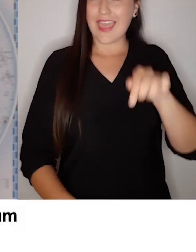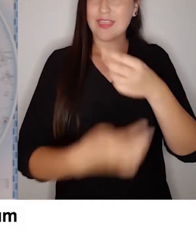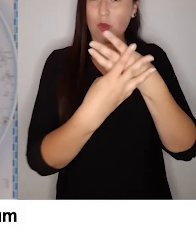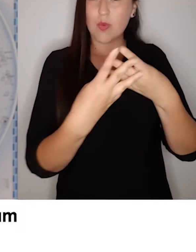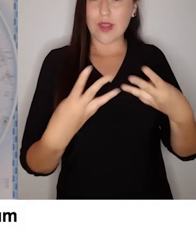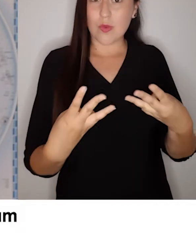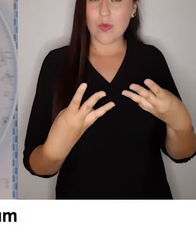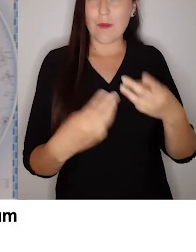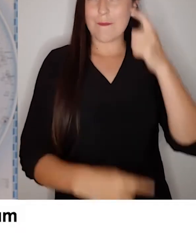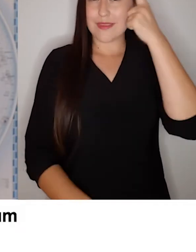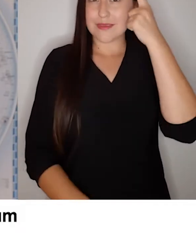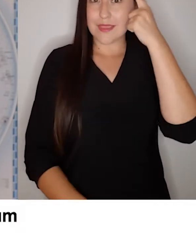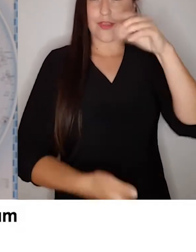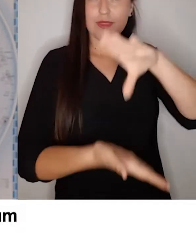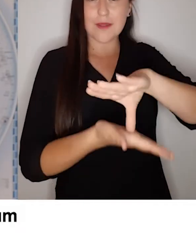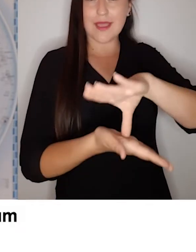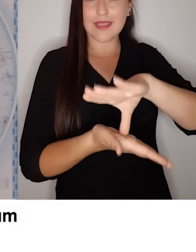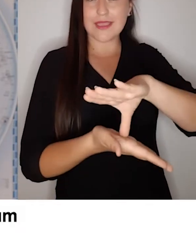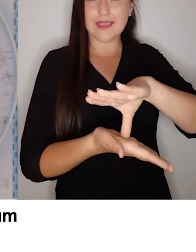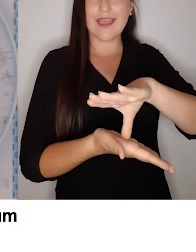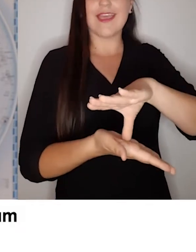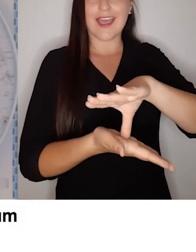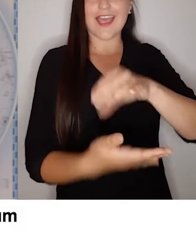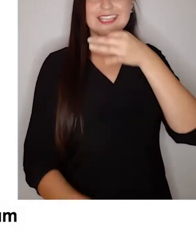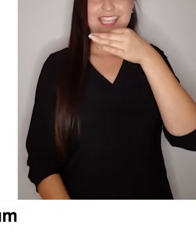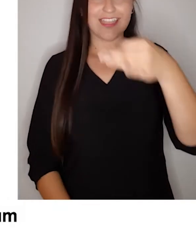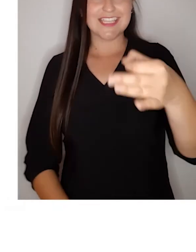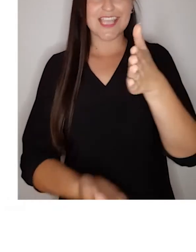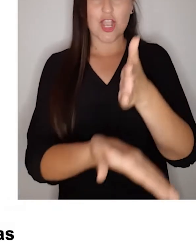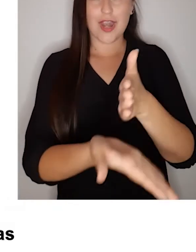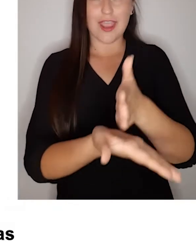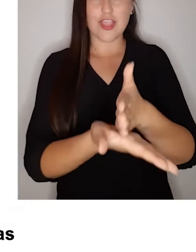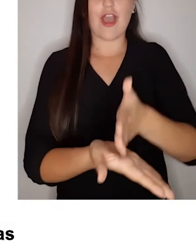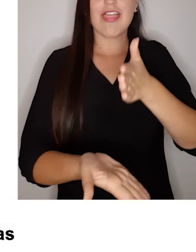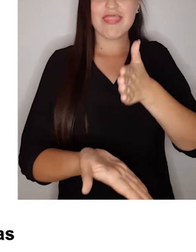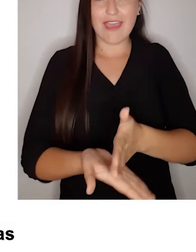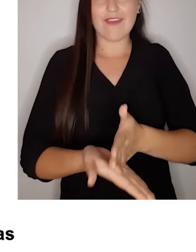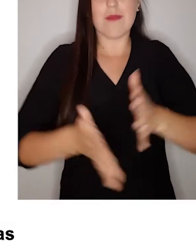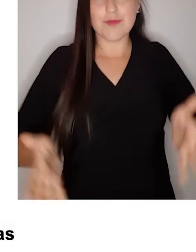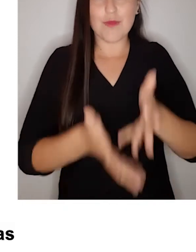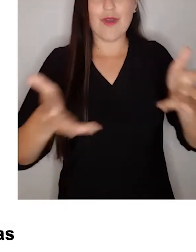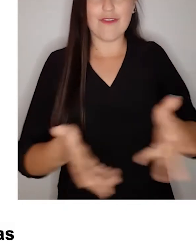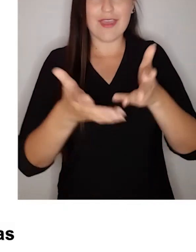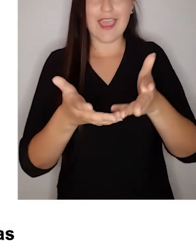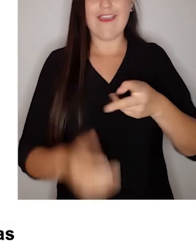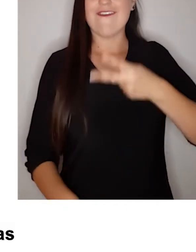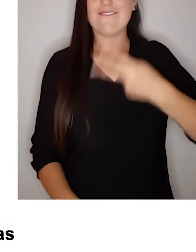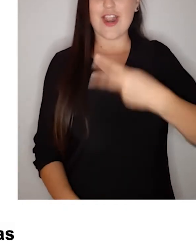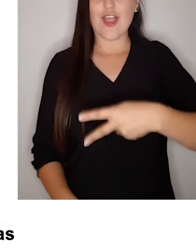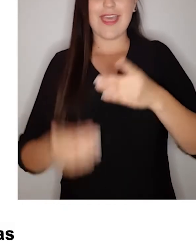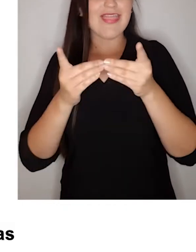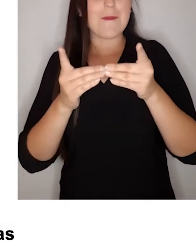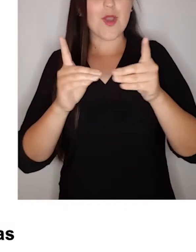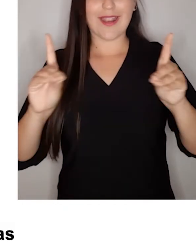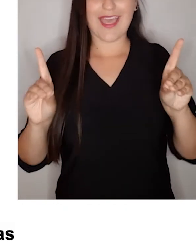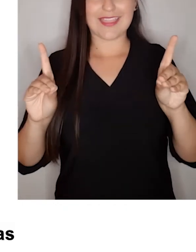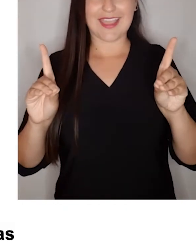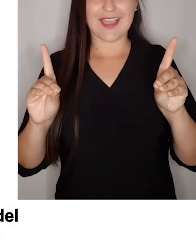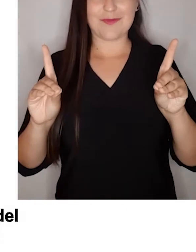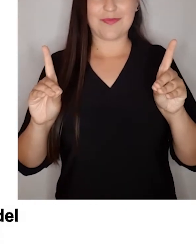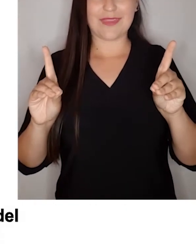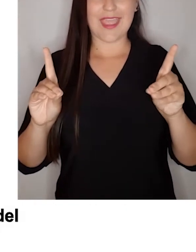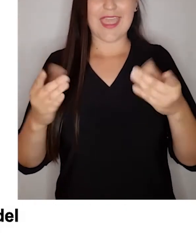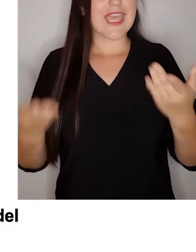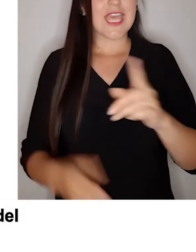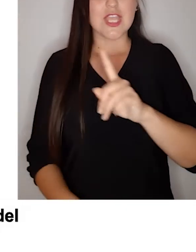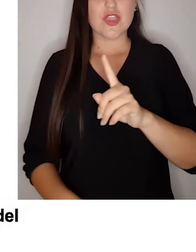In the framework of the new national curriculum, it is stated, the school shall promote democratic values and attitudes